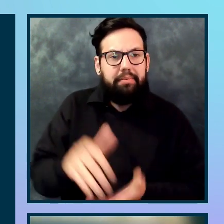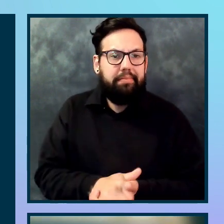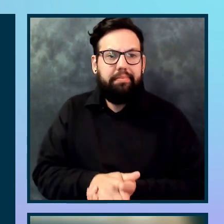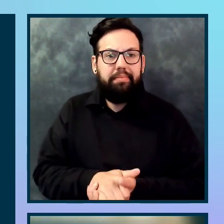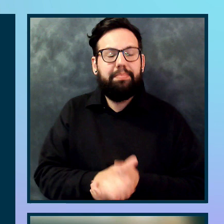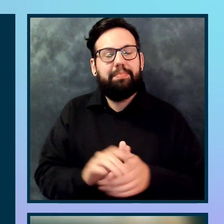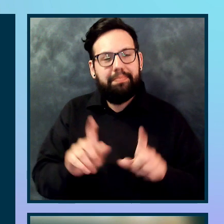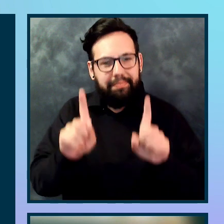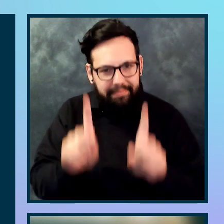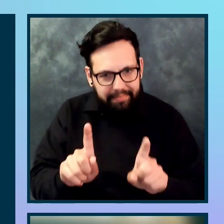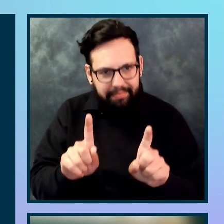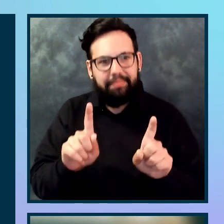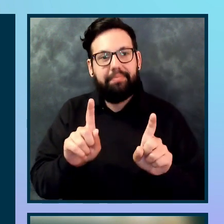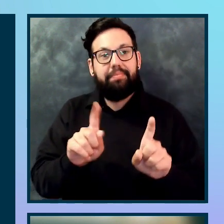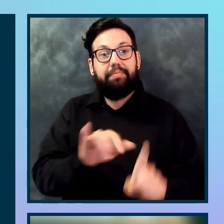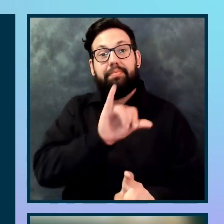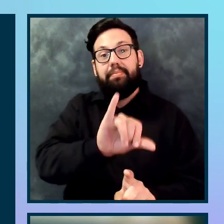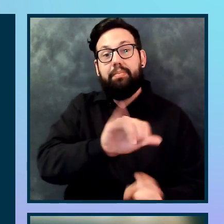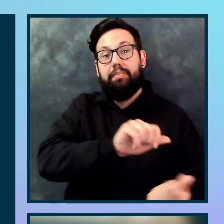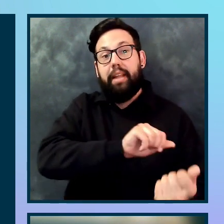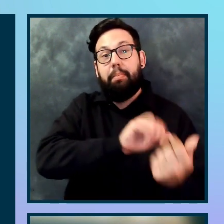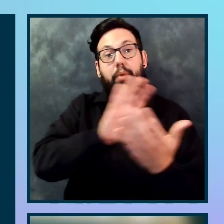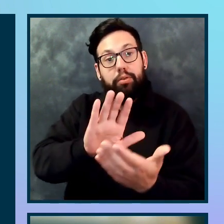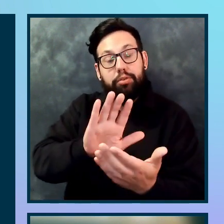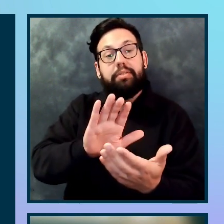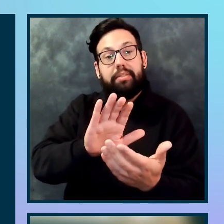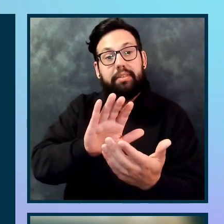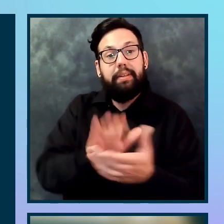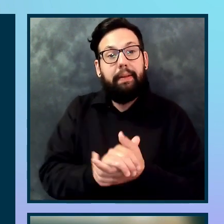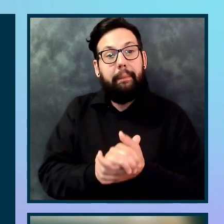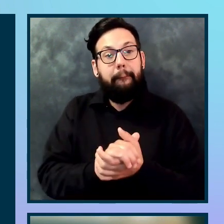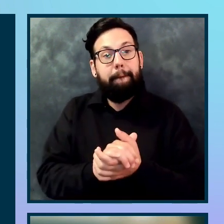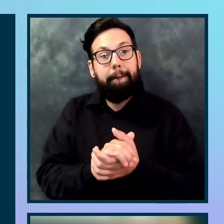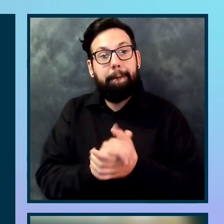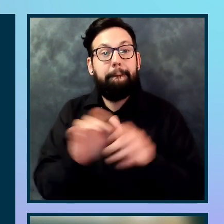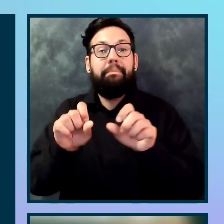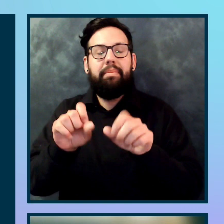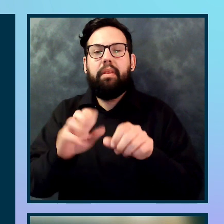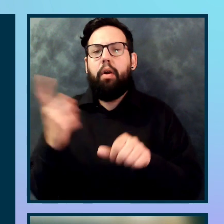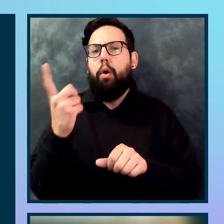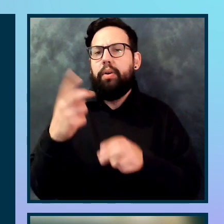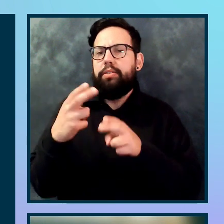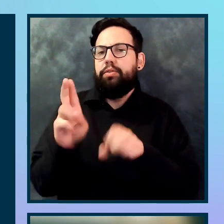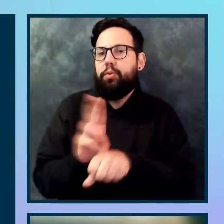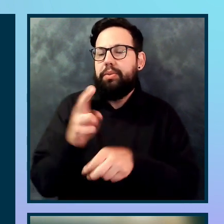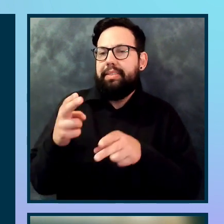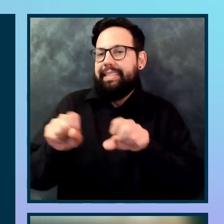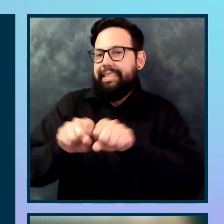But when you do it this way, the system name is what's used by default as the accessibility